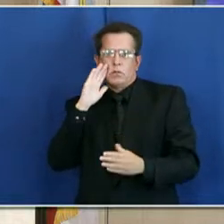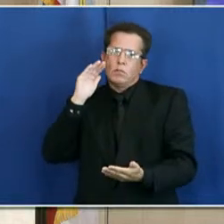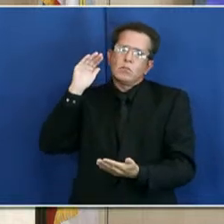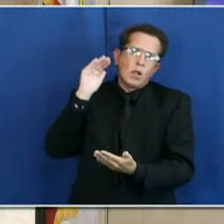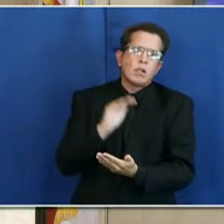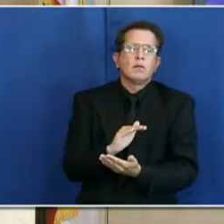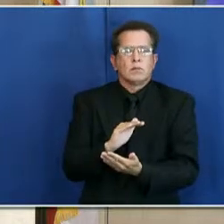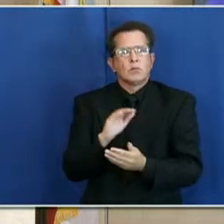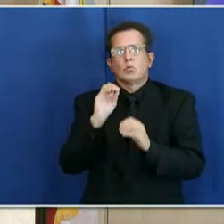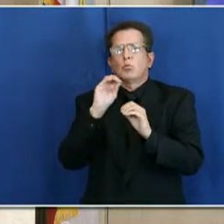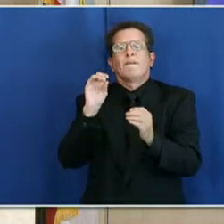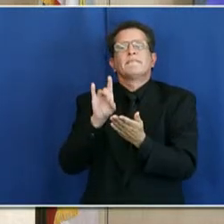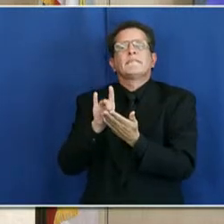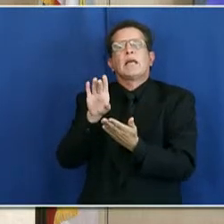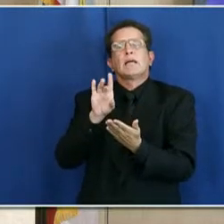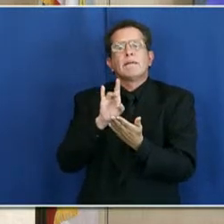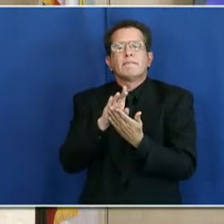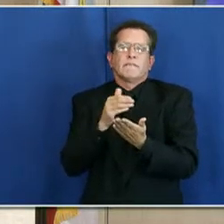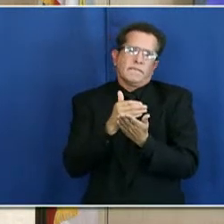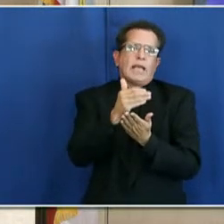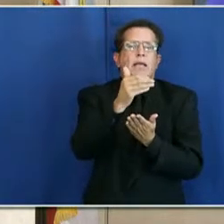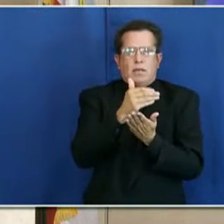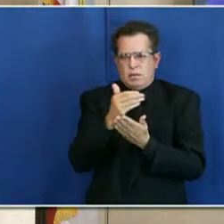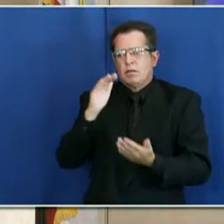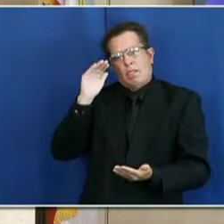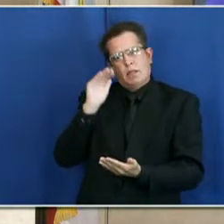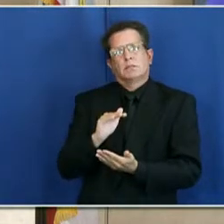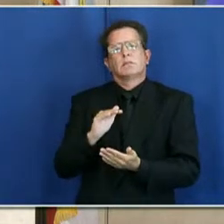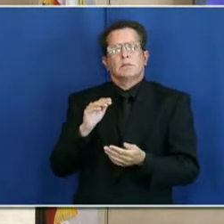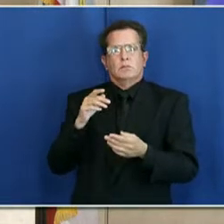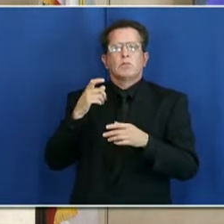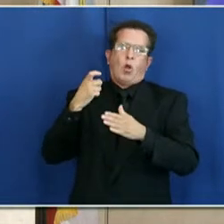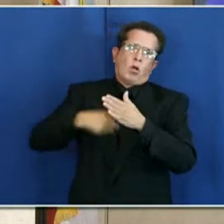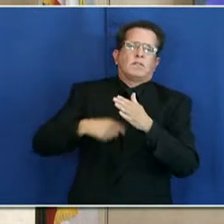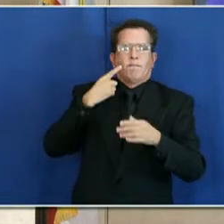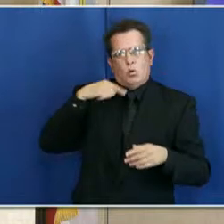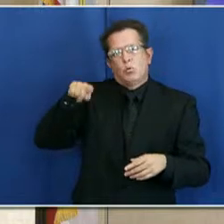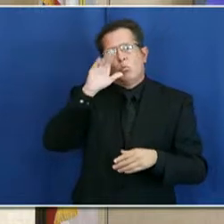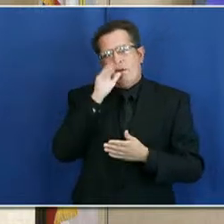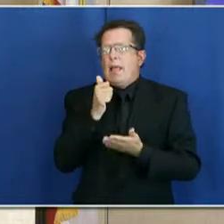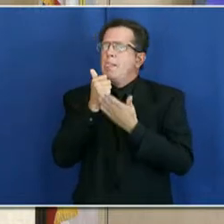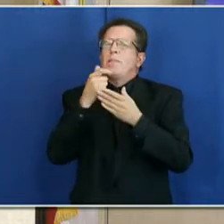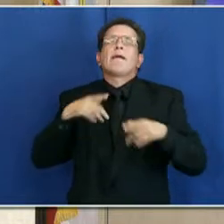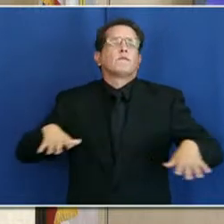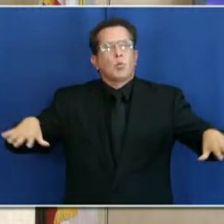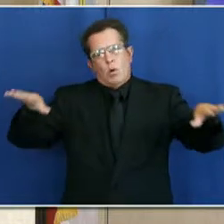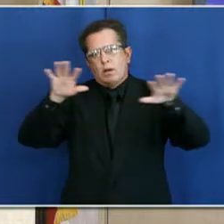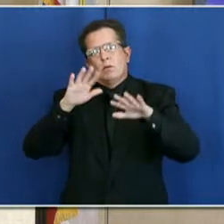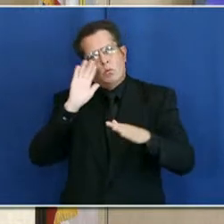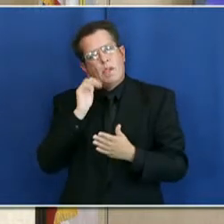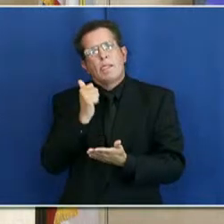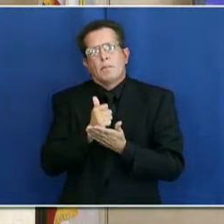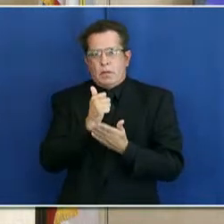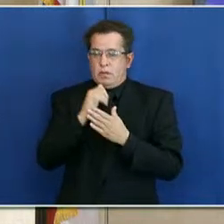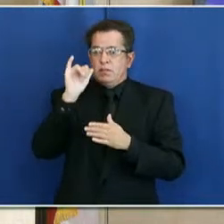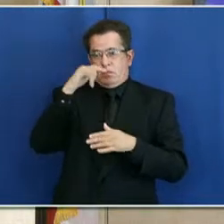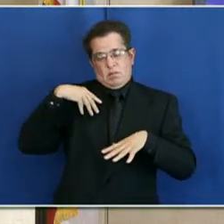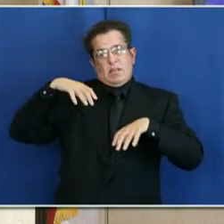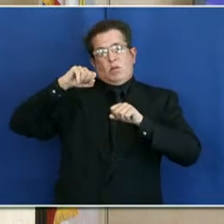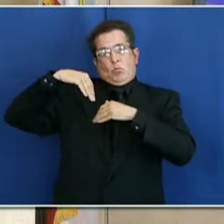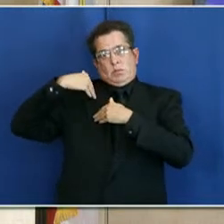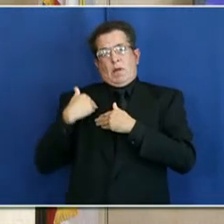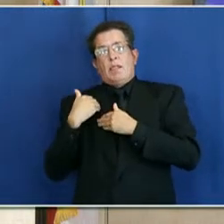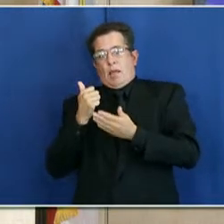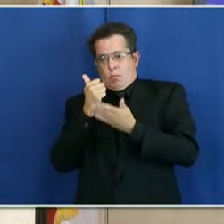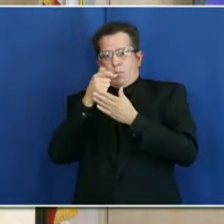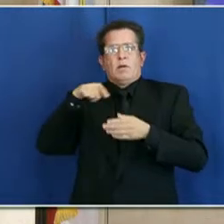and messy evictions, it will certainly help everyone involved. There are a variety of other measures that we adopted to help